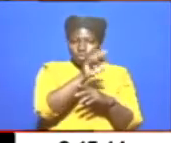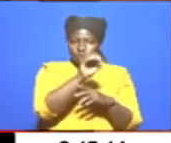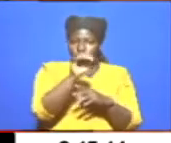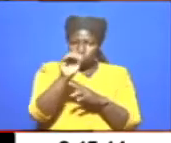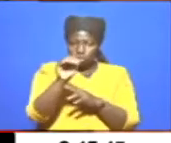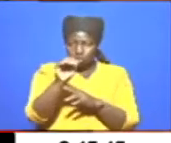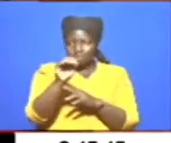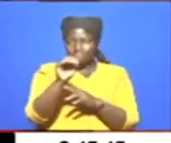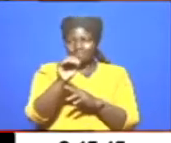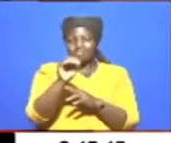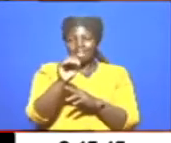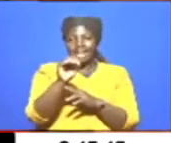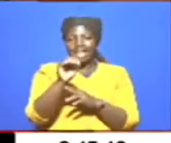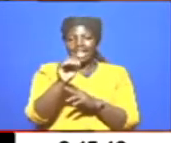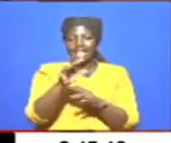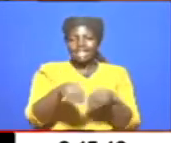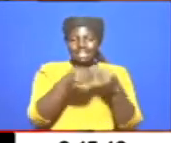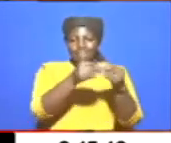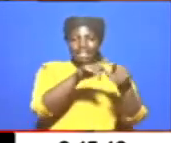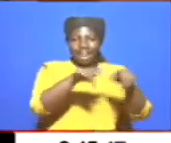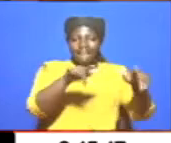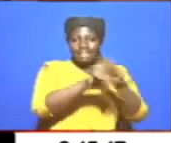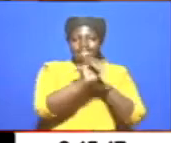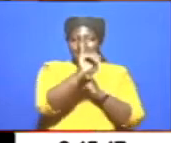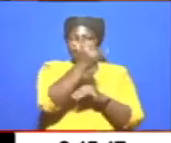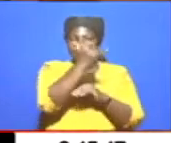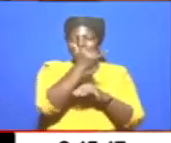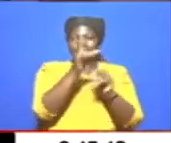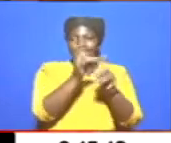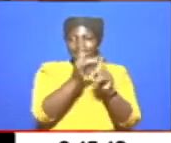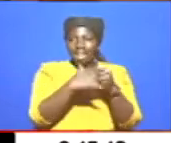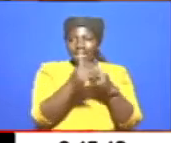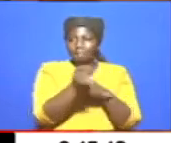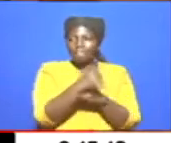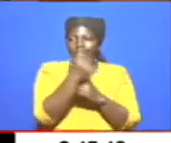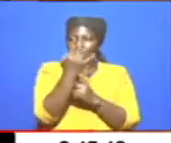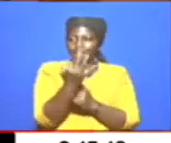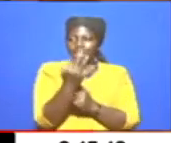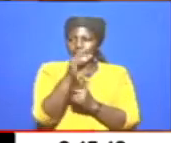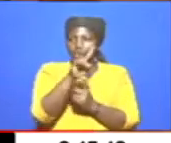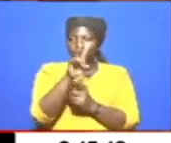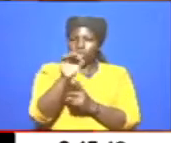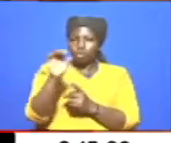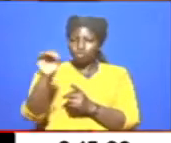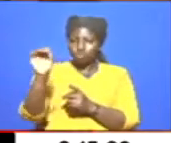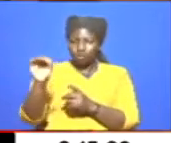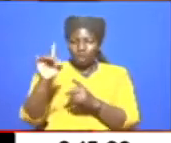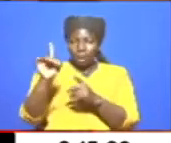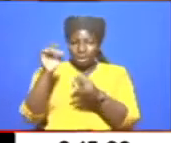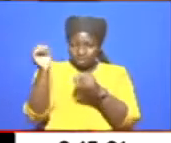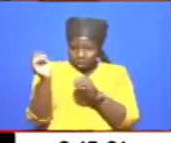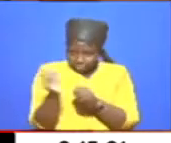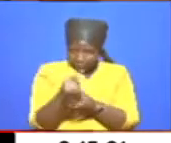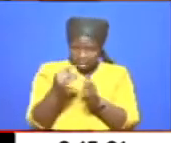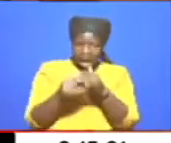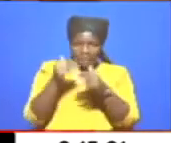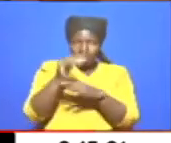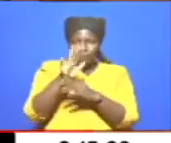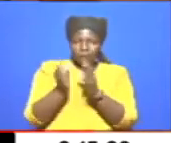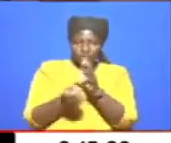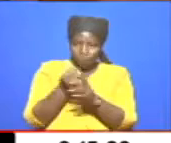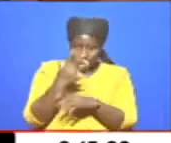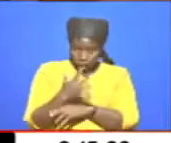the land in Isili on 9th of March 2000, 1 month after incorporation. And